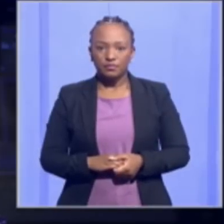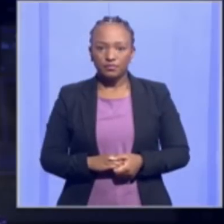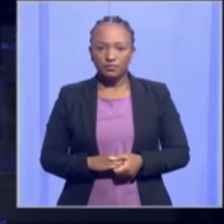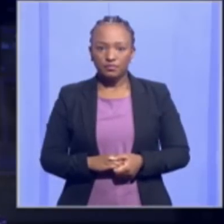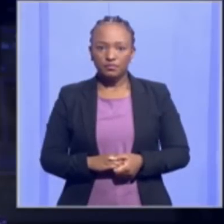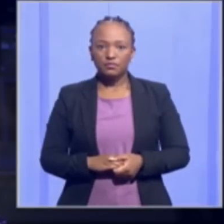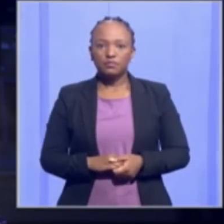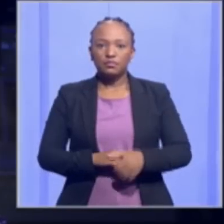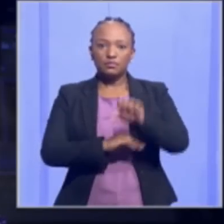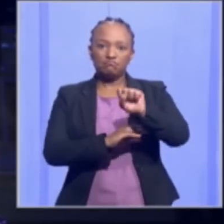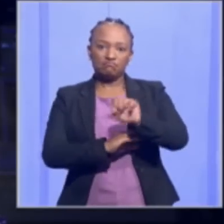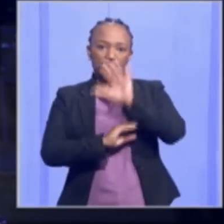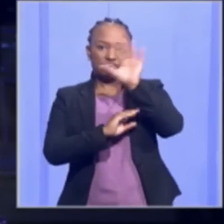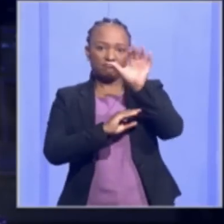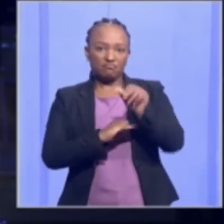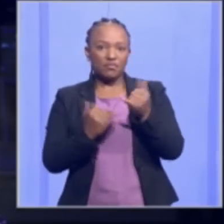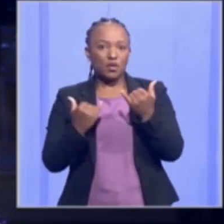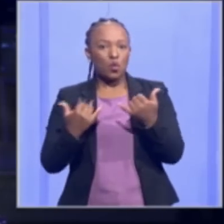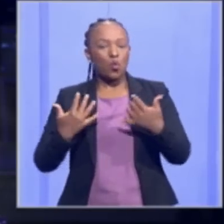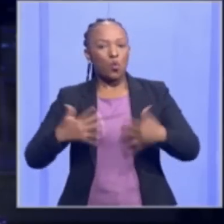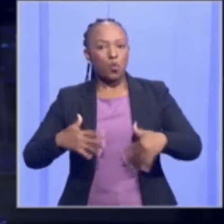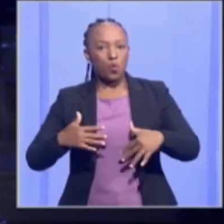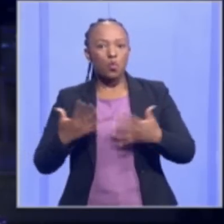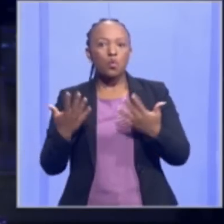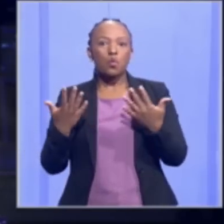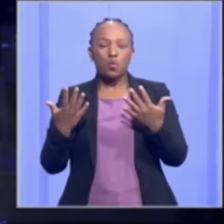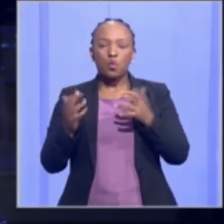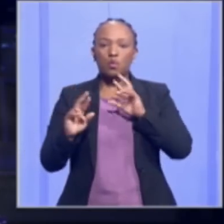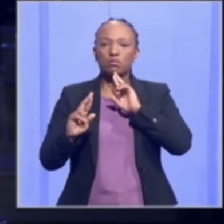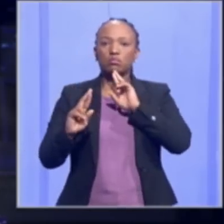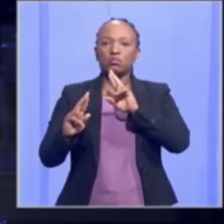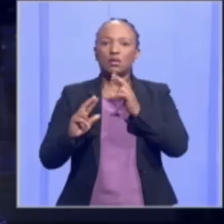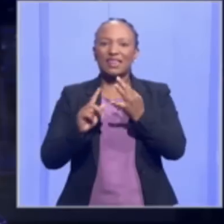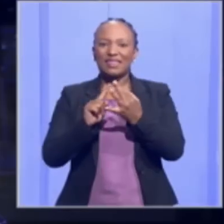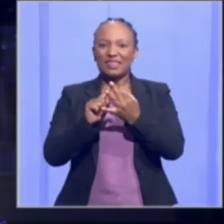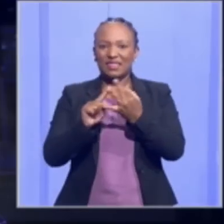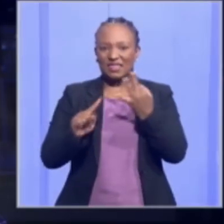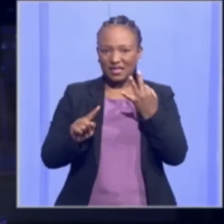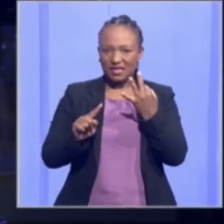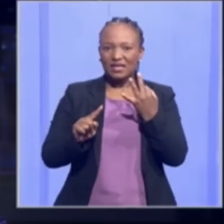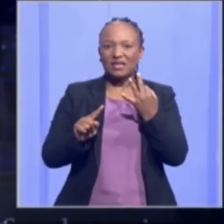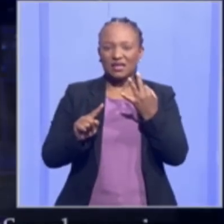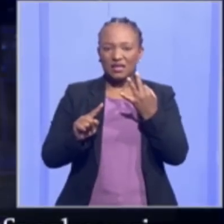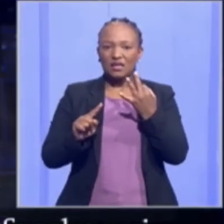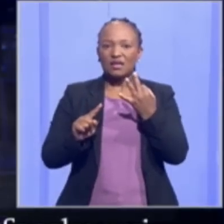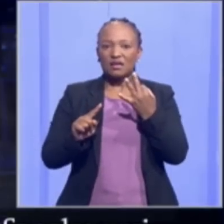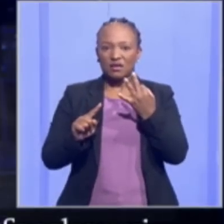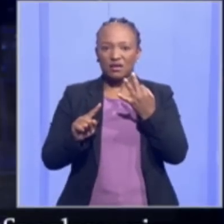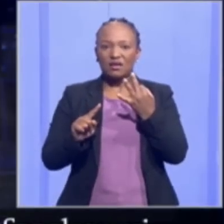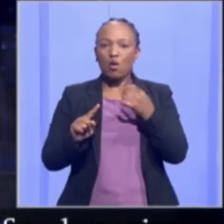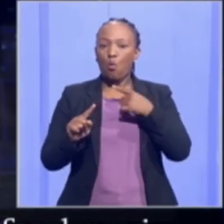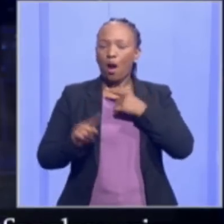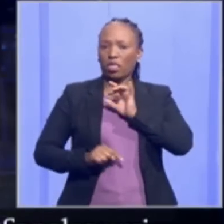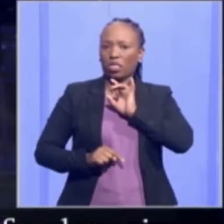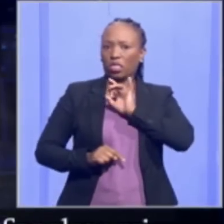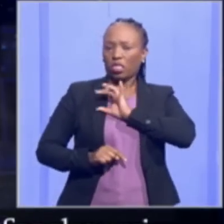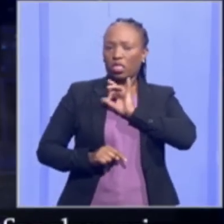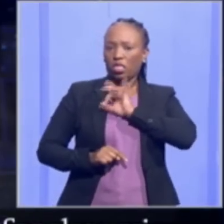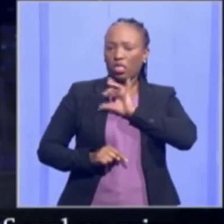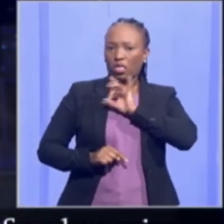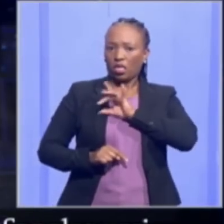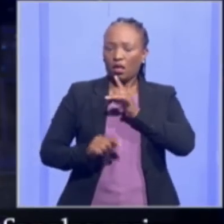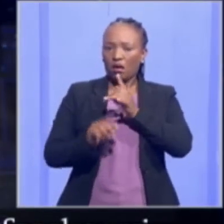Afrika Borwa e tobane le ditshoso tsa ditlaleho tse tharo tsa ditlhaselo tsa bofirikanyi